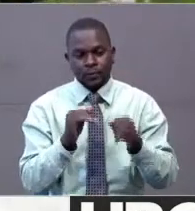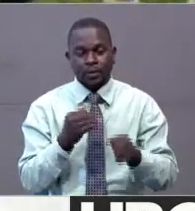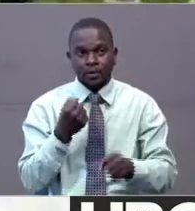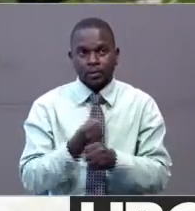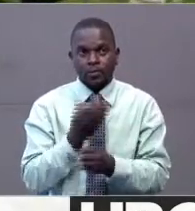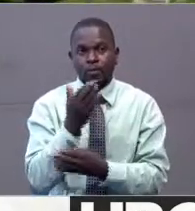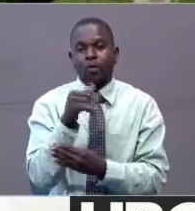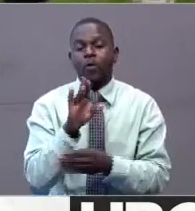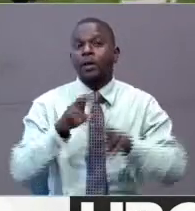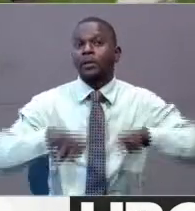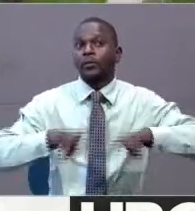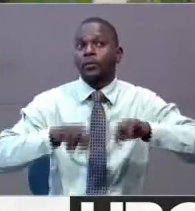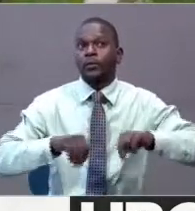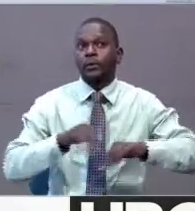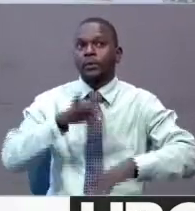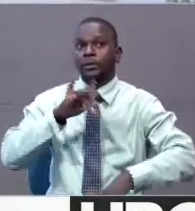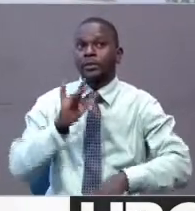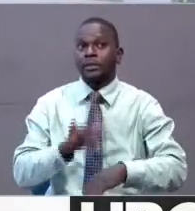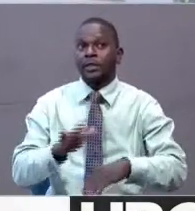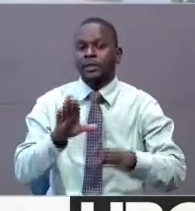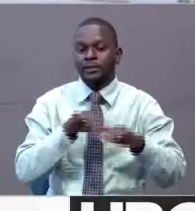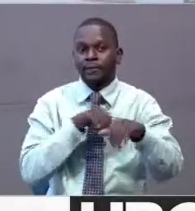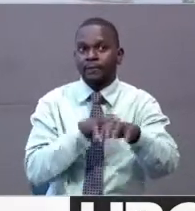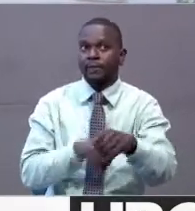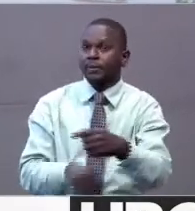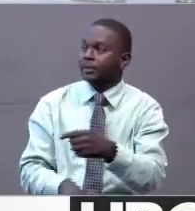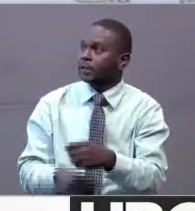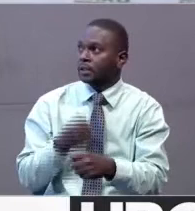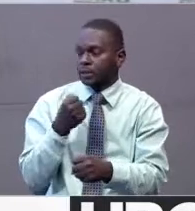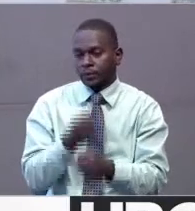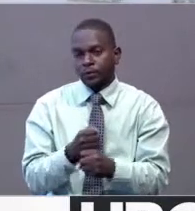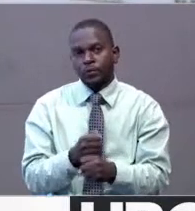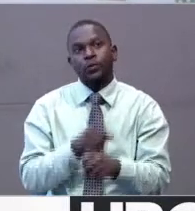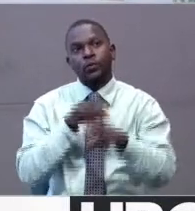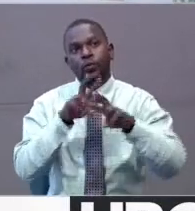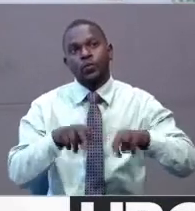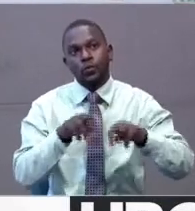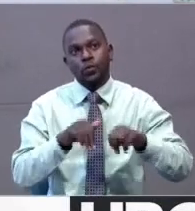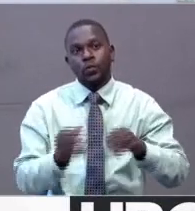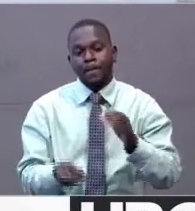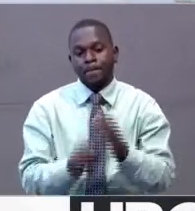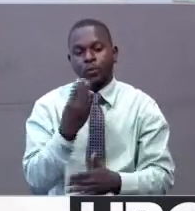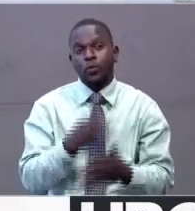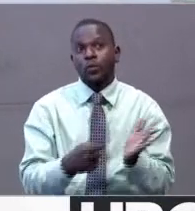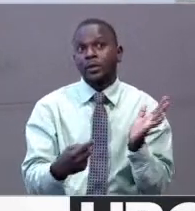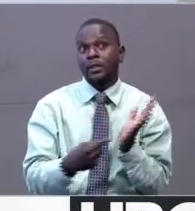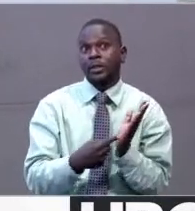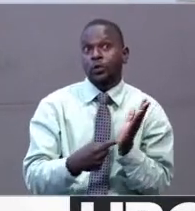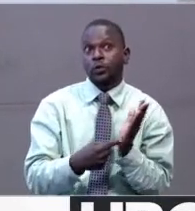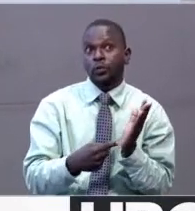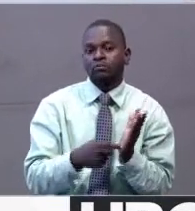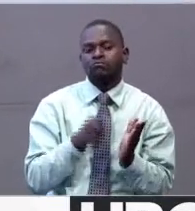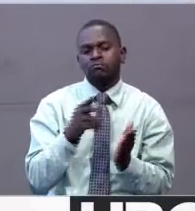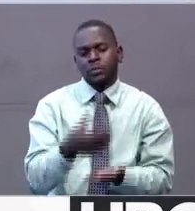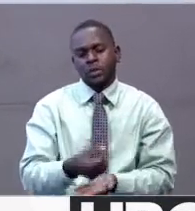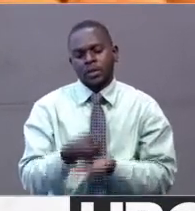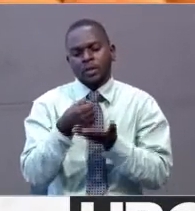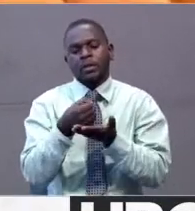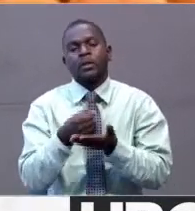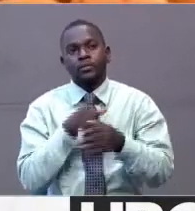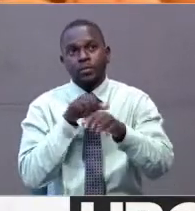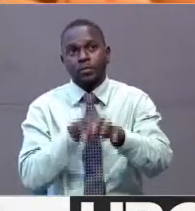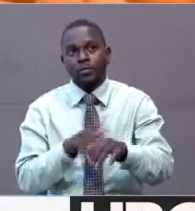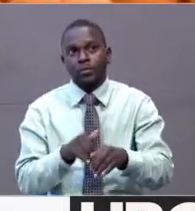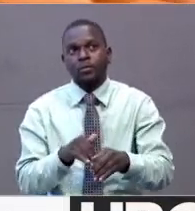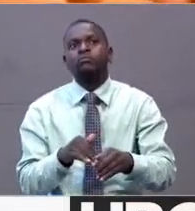more research and educate farmers. When we do research, we generate technologies. These technologies have helped farmers